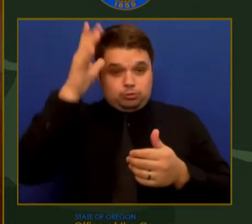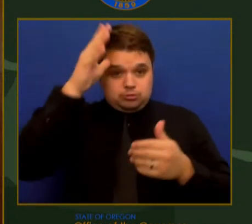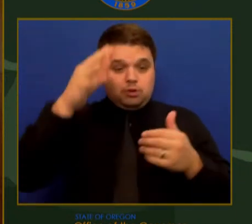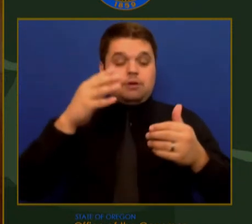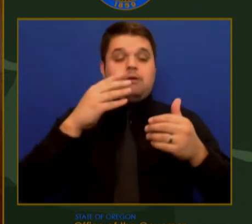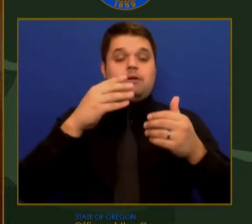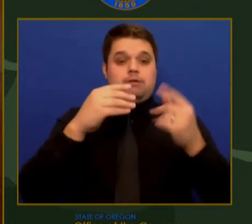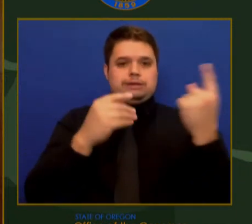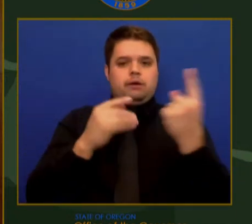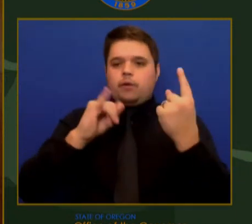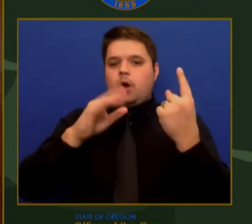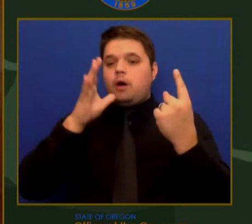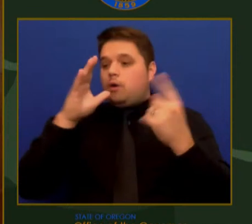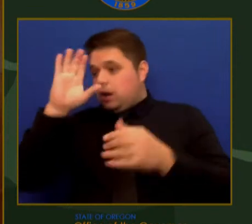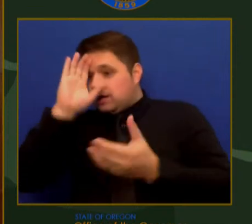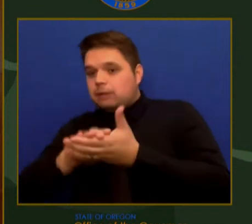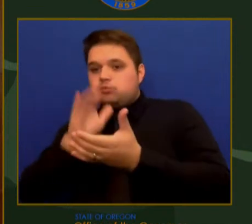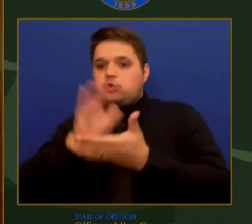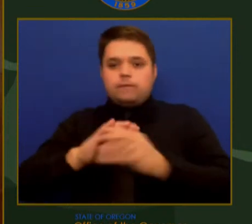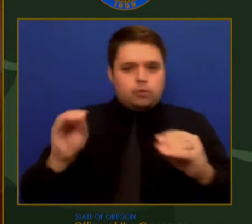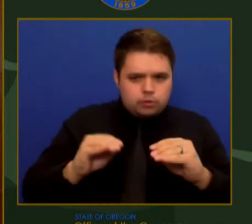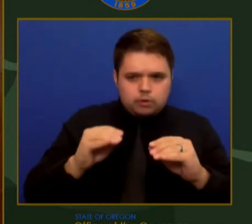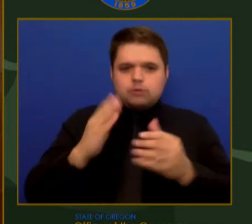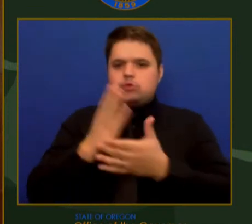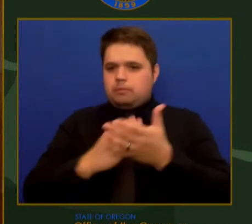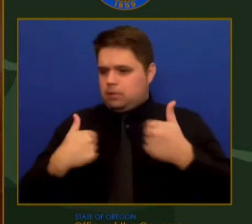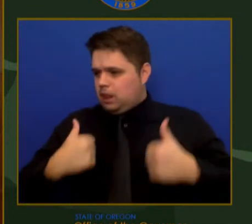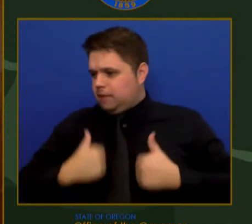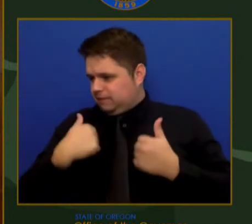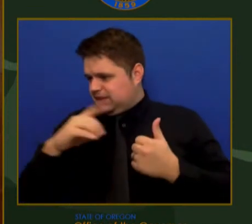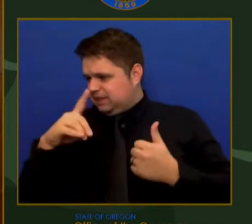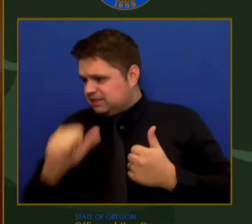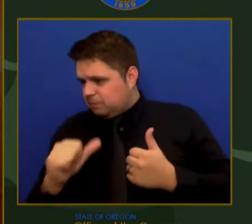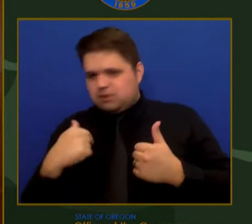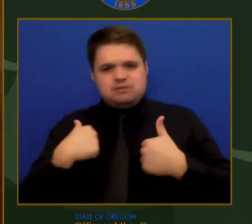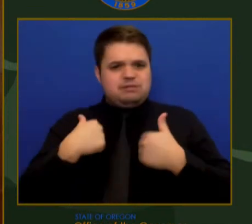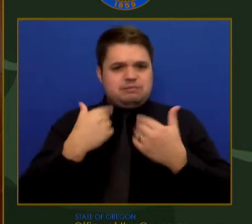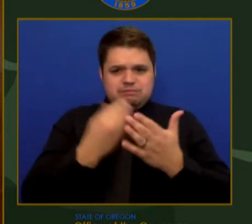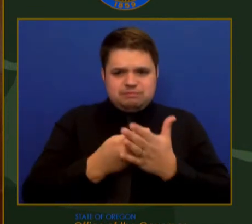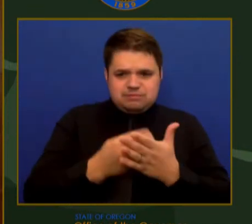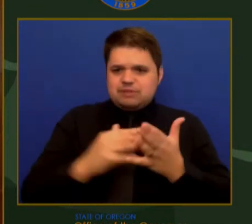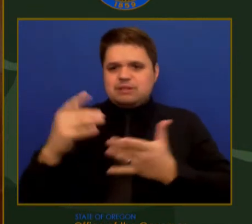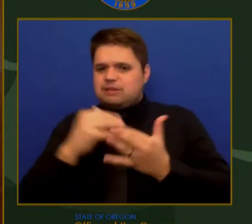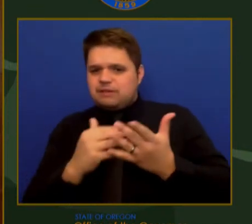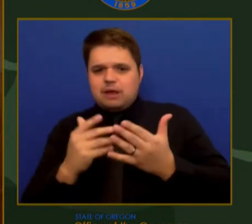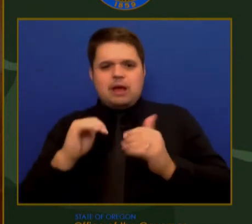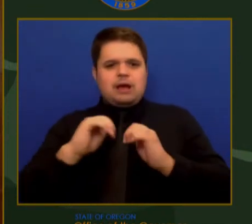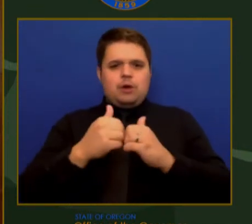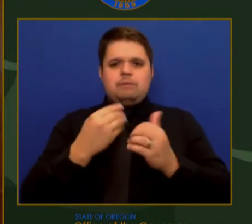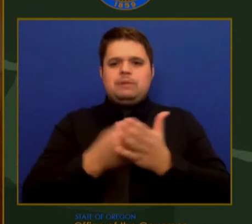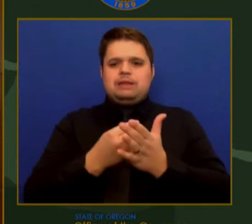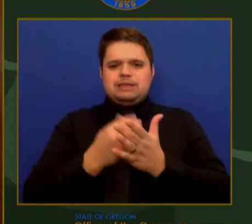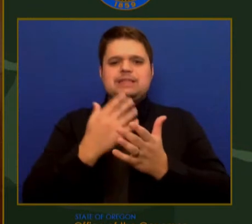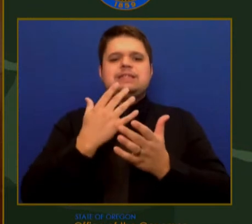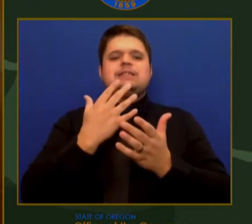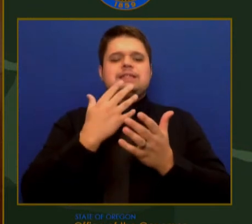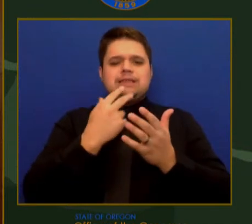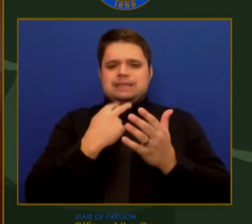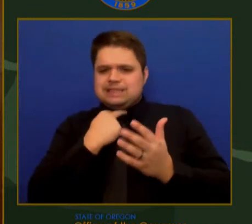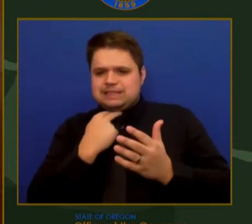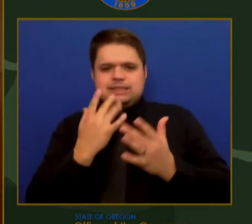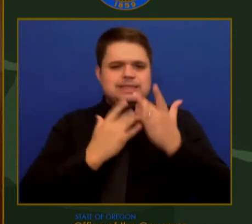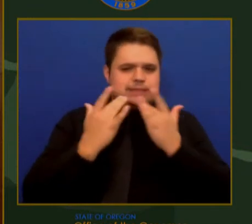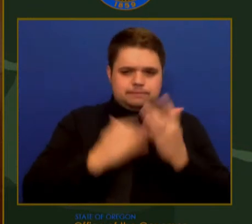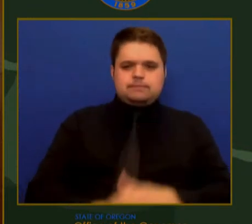disability, this is a win-win. And last, we know Oregonians cannot